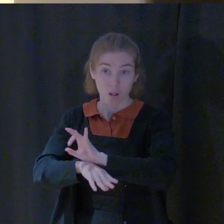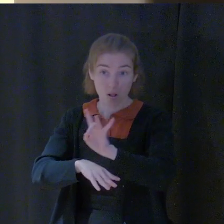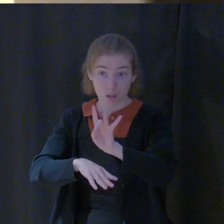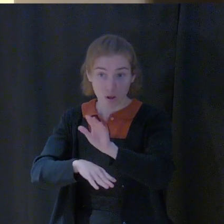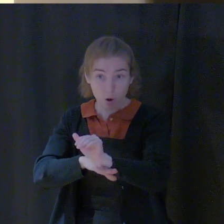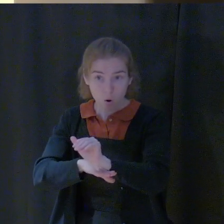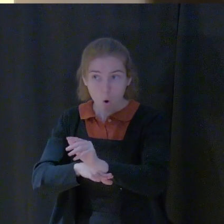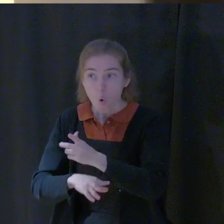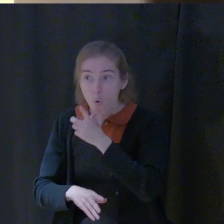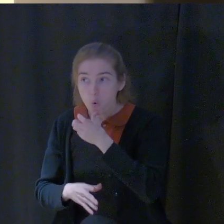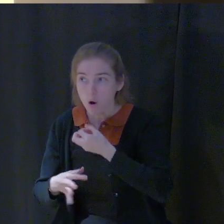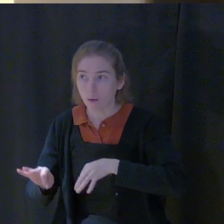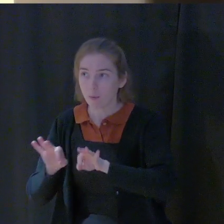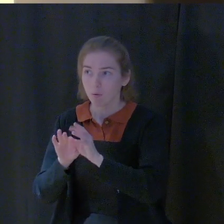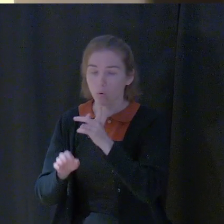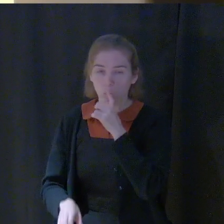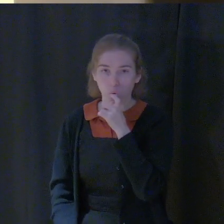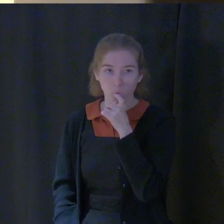Important?